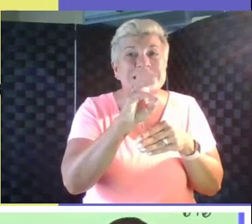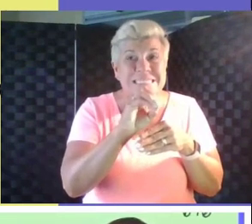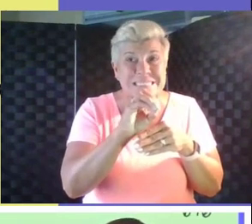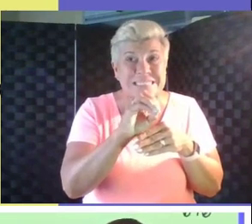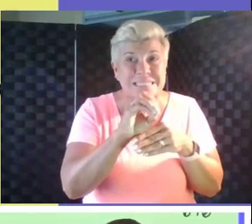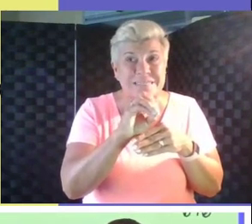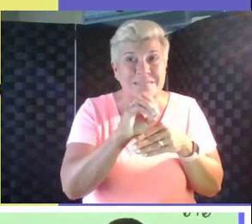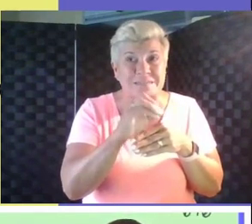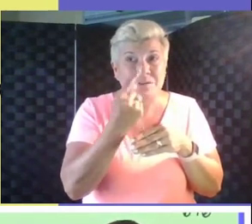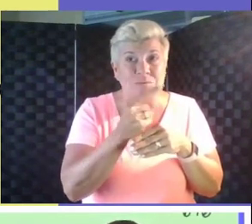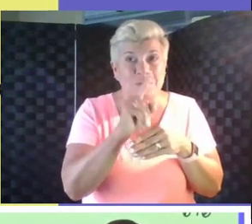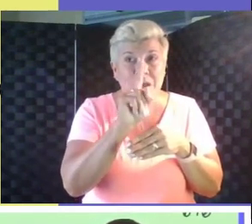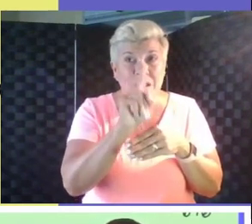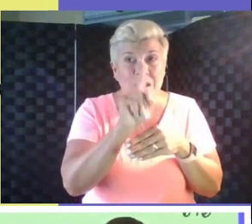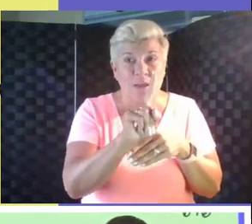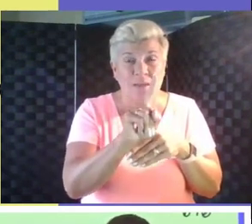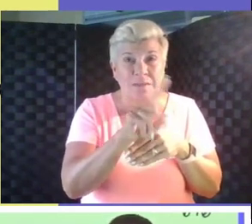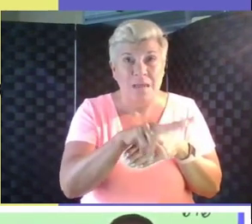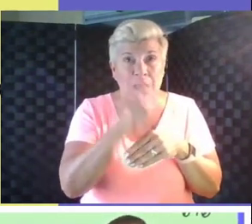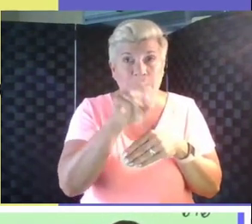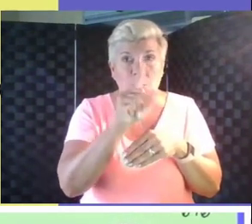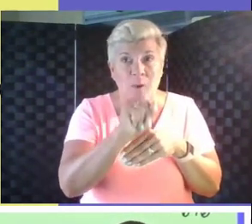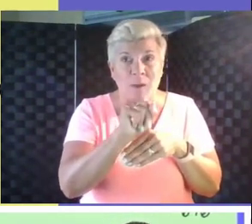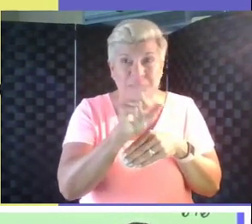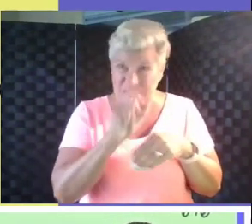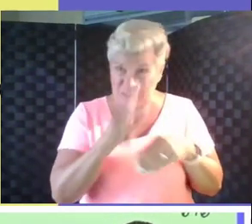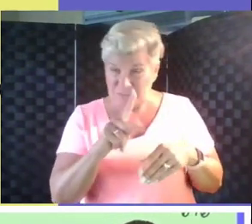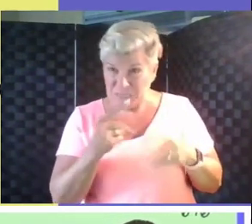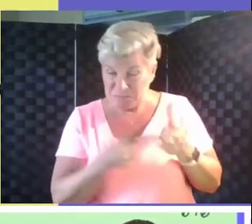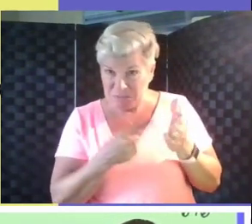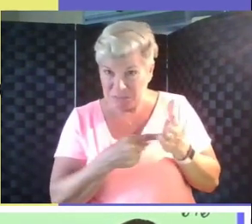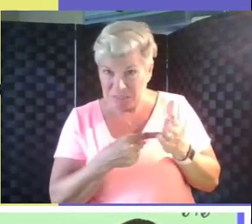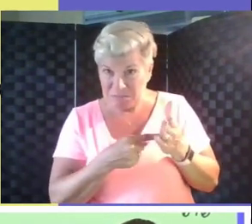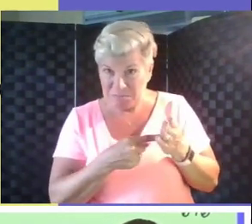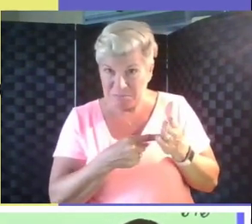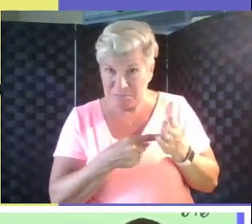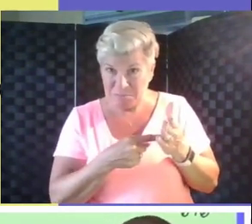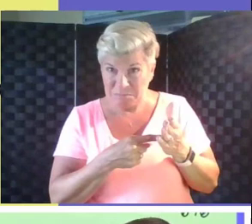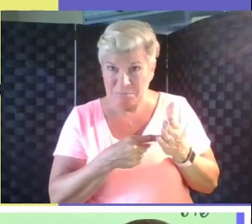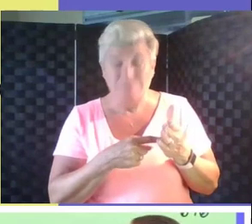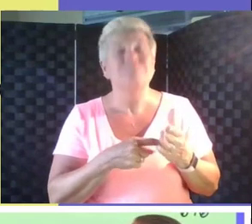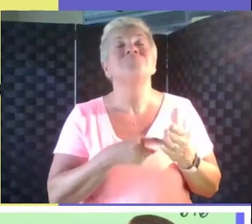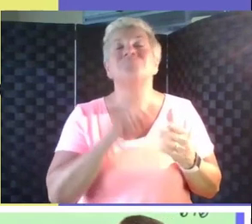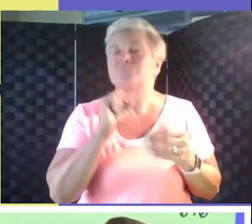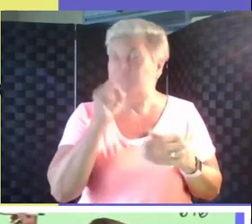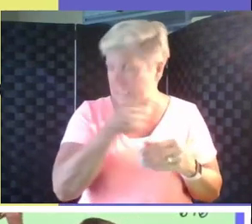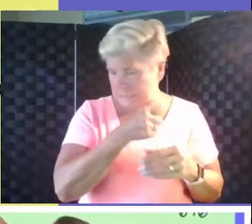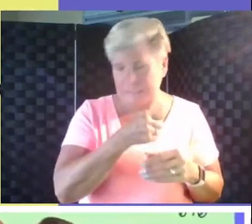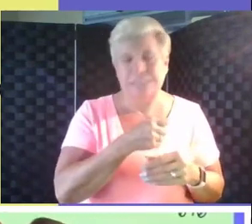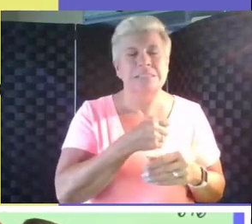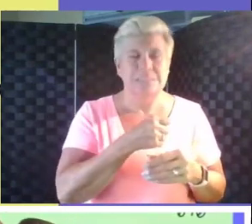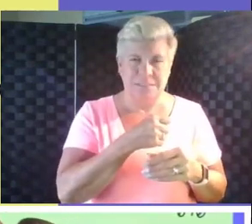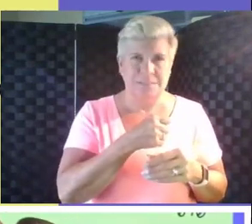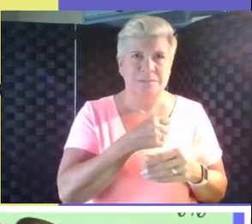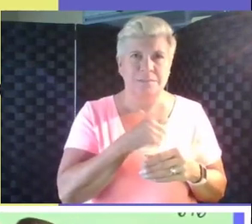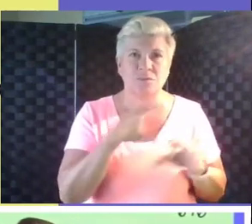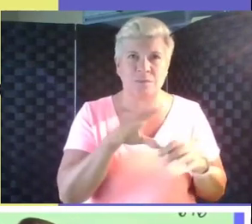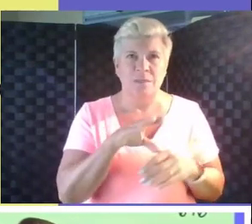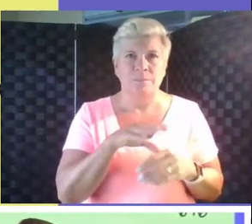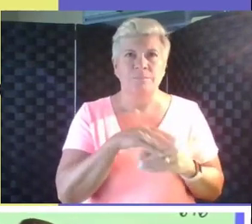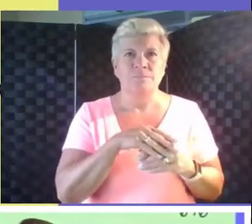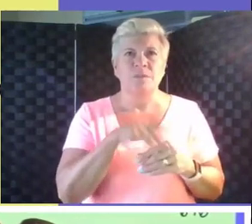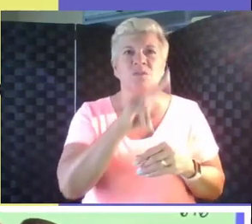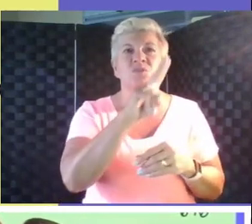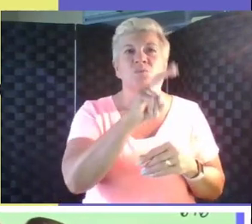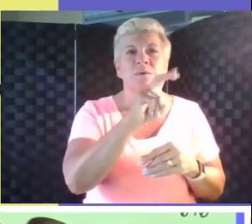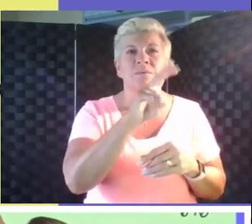260. That's only a hop of 1. Is that okay sometimes? Absolutely it is. So let's do that. Let's